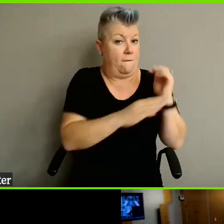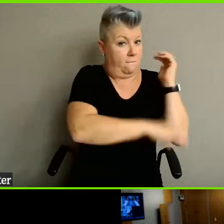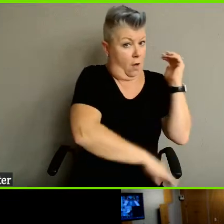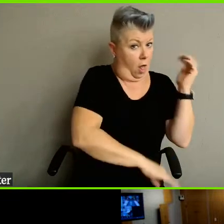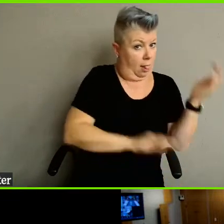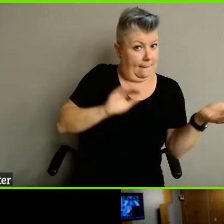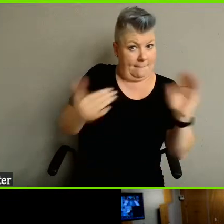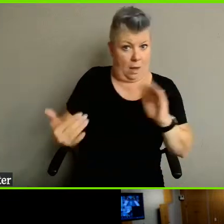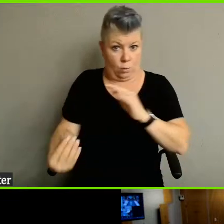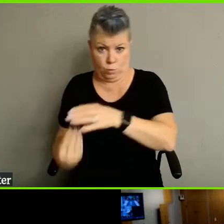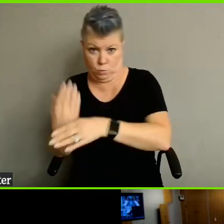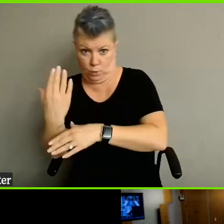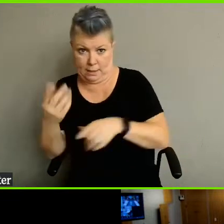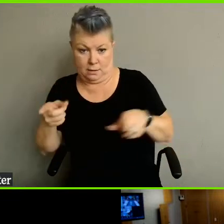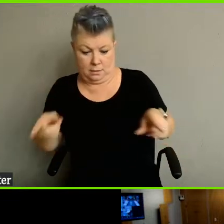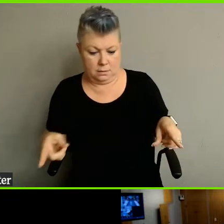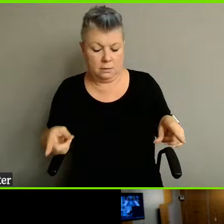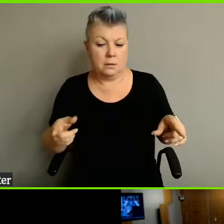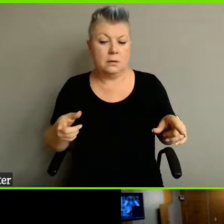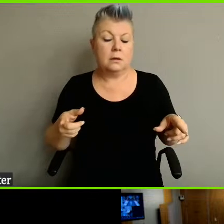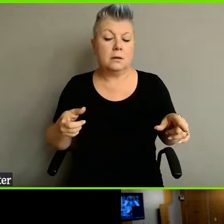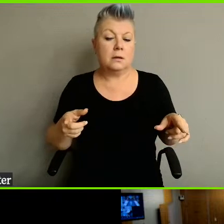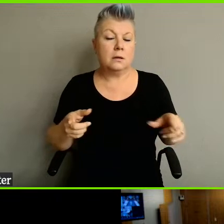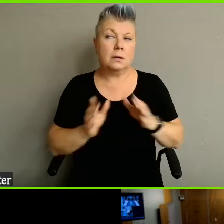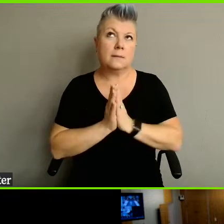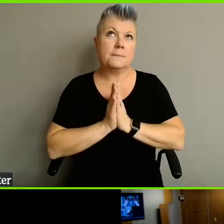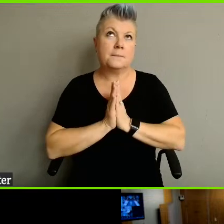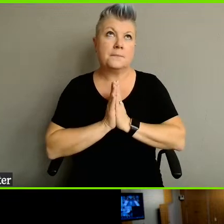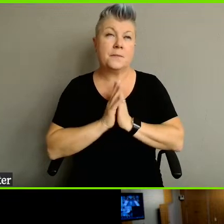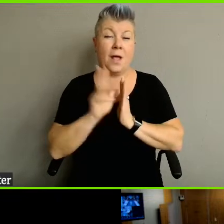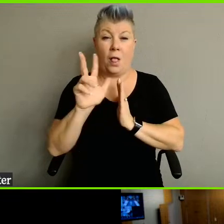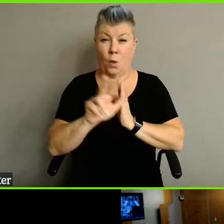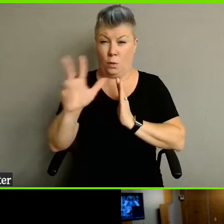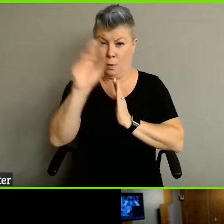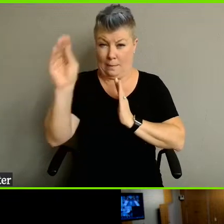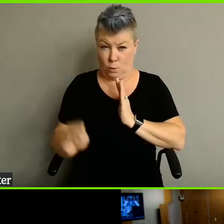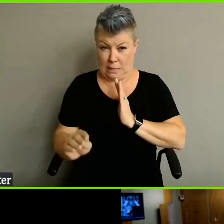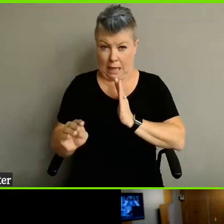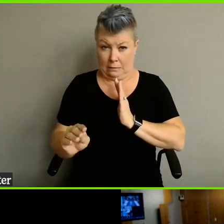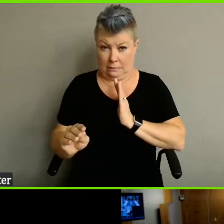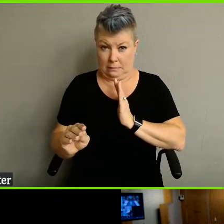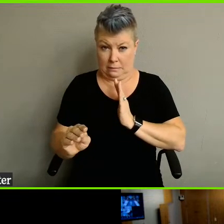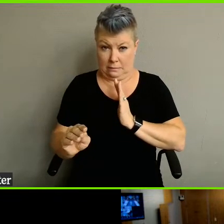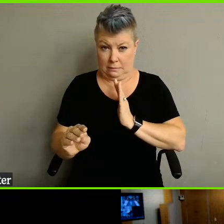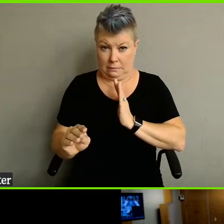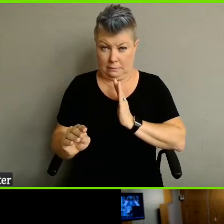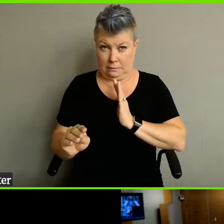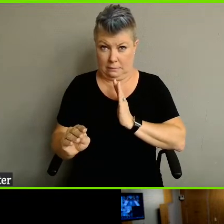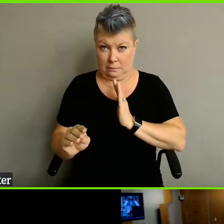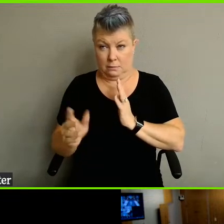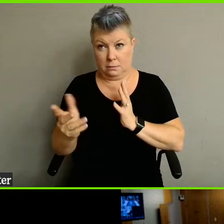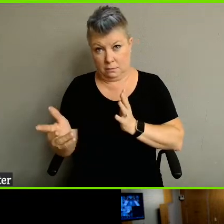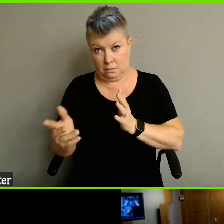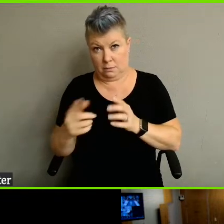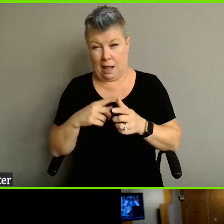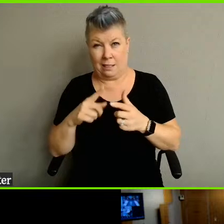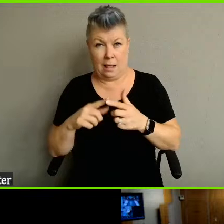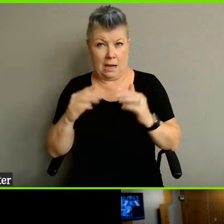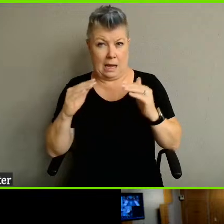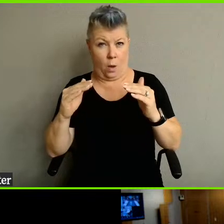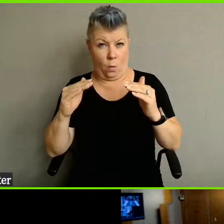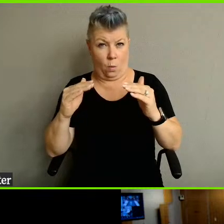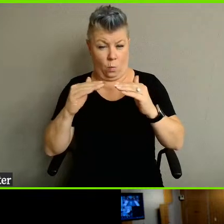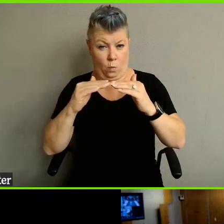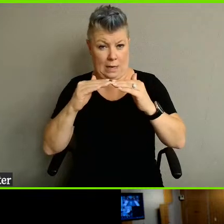and the fact that again, you know, if 33% is dark red, and then it goes down to 31%, which I assume is worse, so now it's